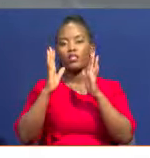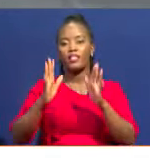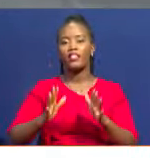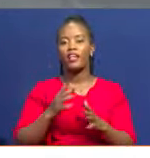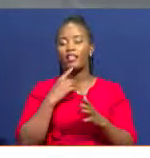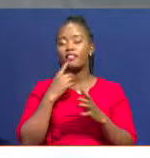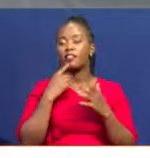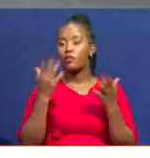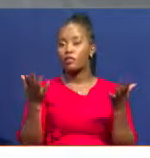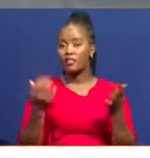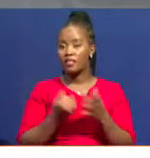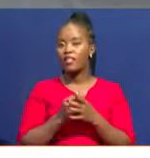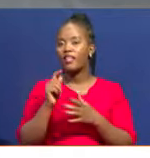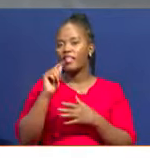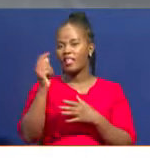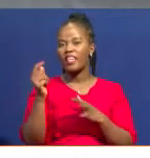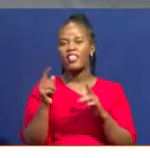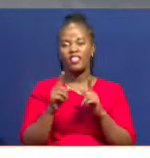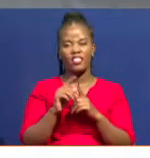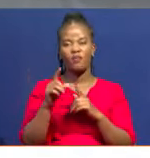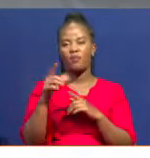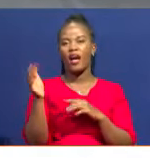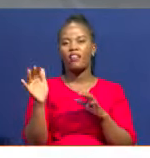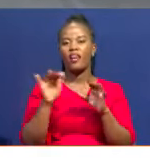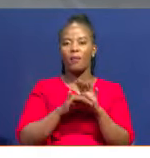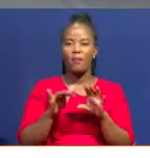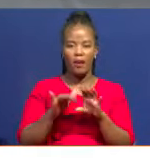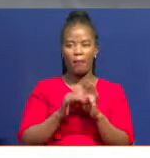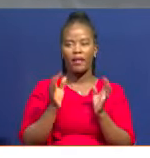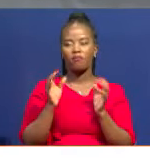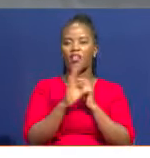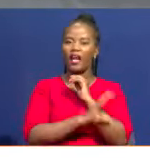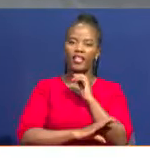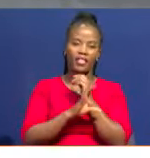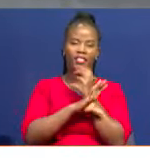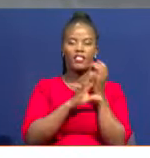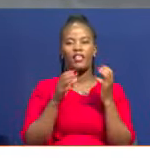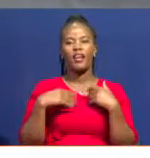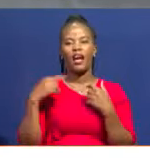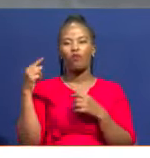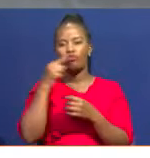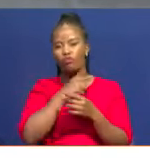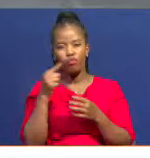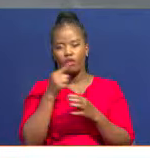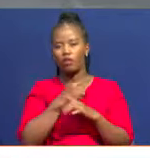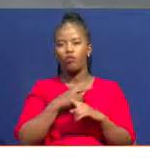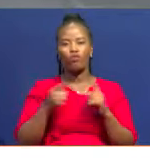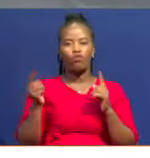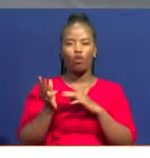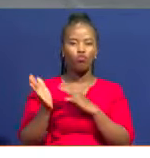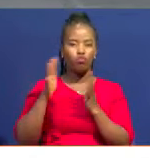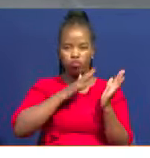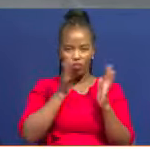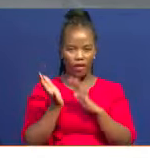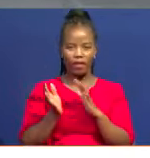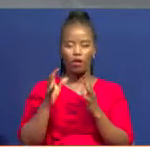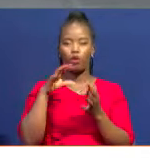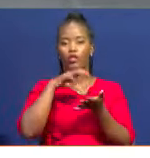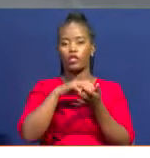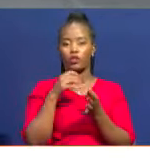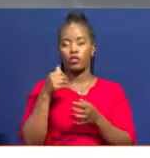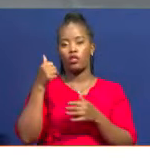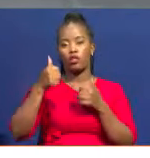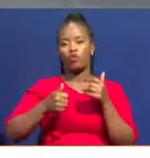says Kenya, like other IGAD member states, faces increasing threats from extreme weather conditions that have